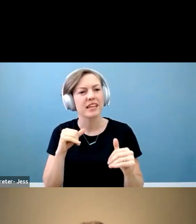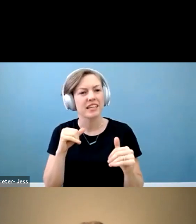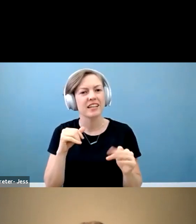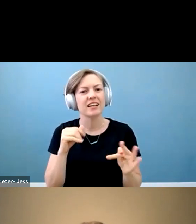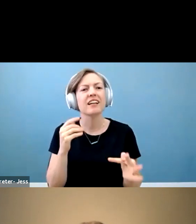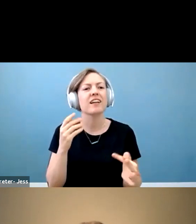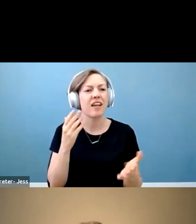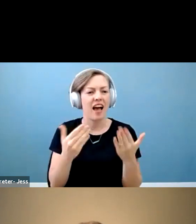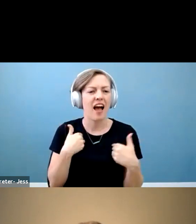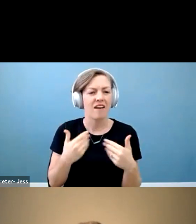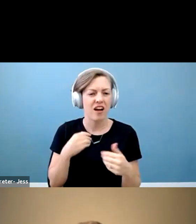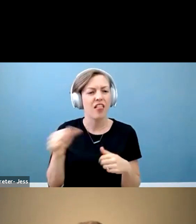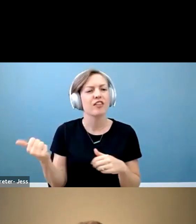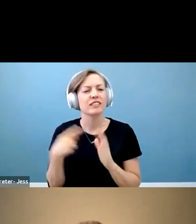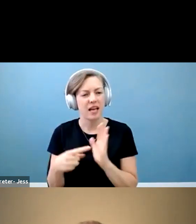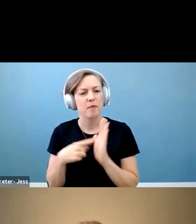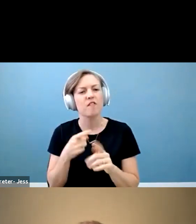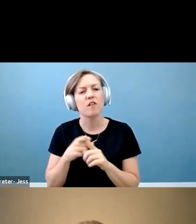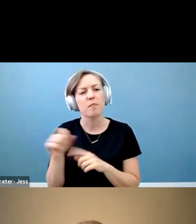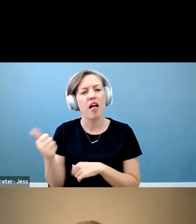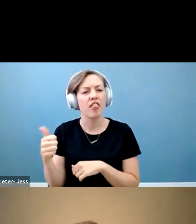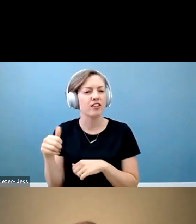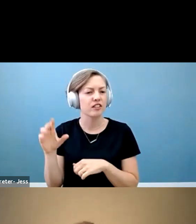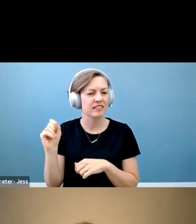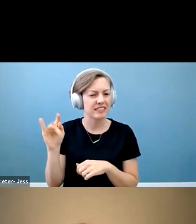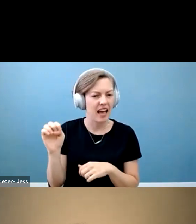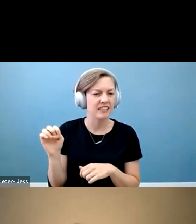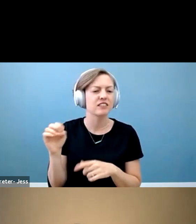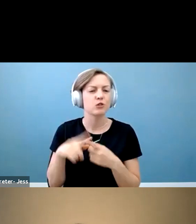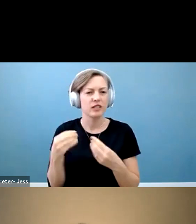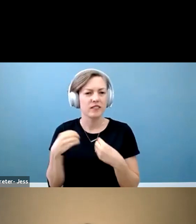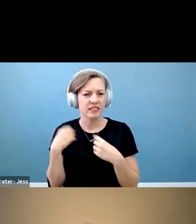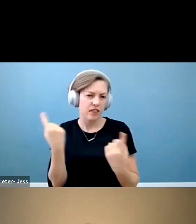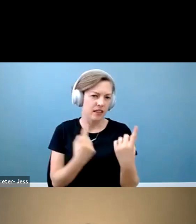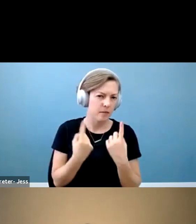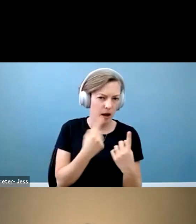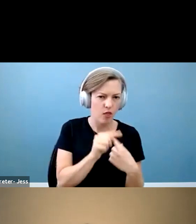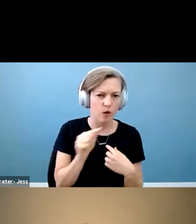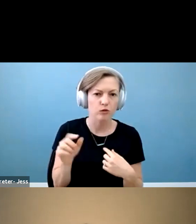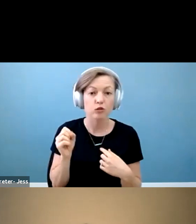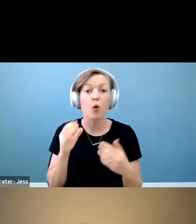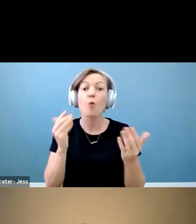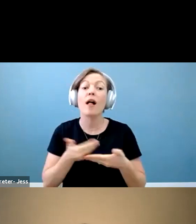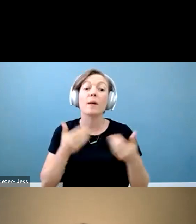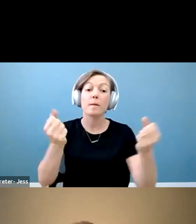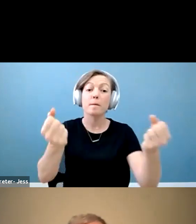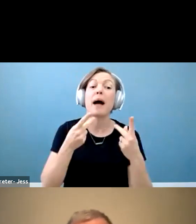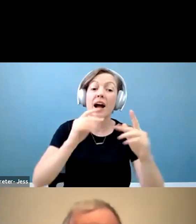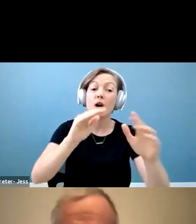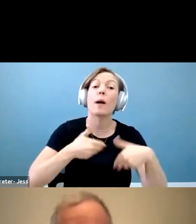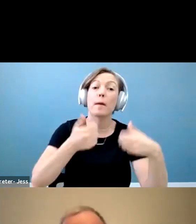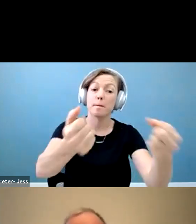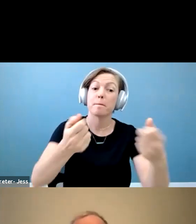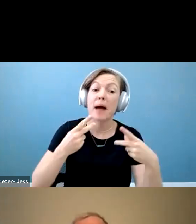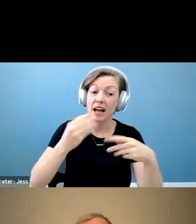perhaps another example from another site to get us to think about those. So I'm gonna welcome everyone back for our last few